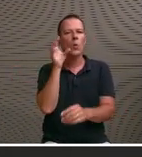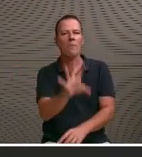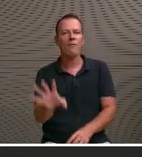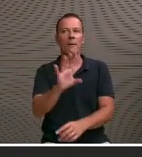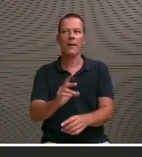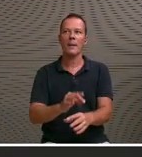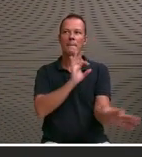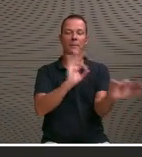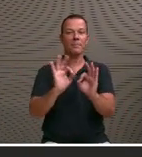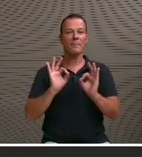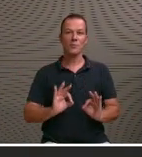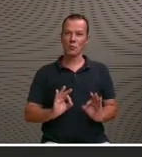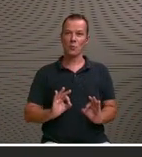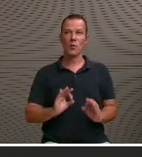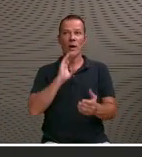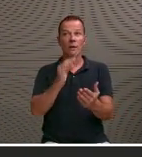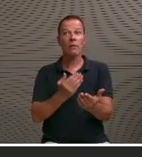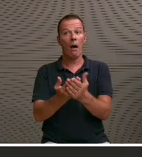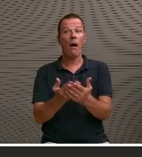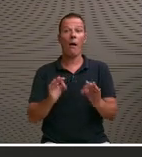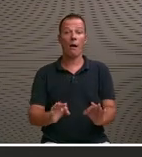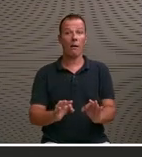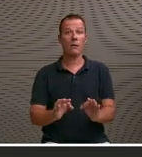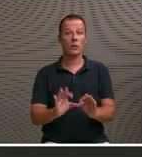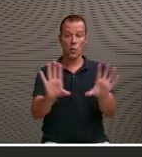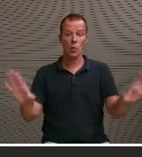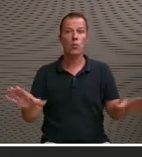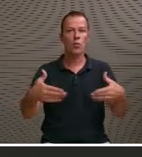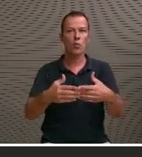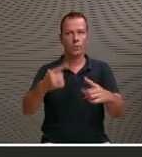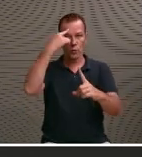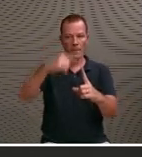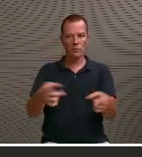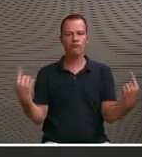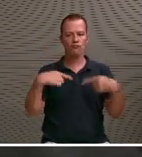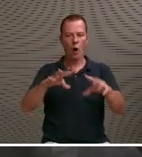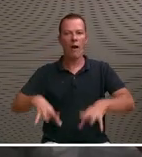become a climate technology decacorn? The race is on. Thank you.